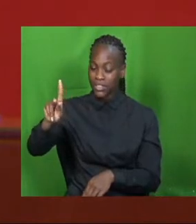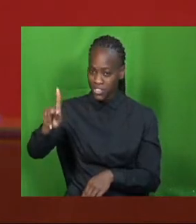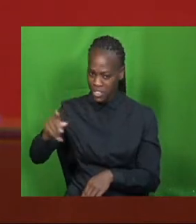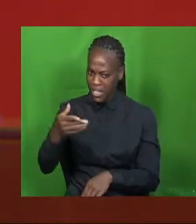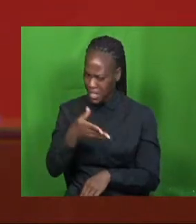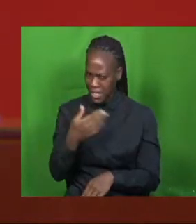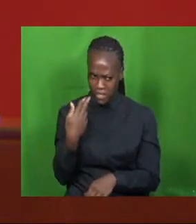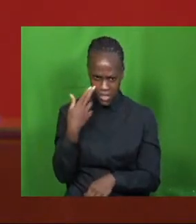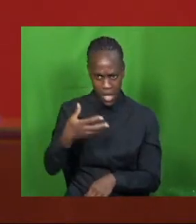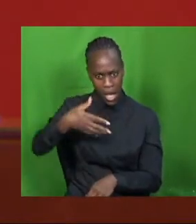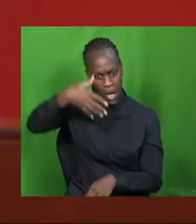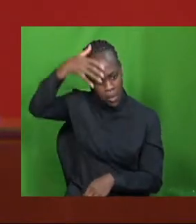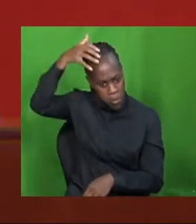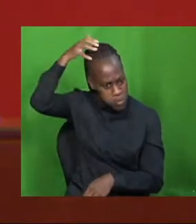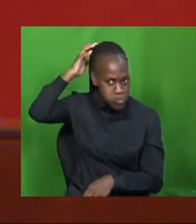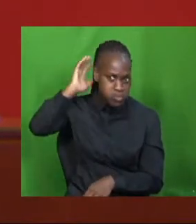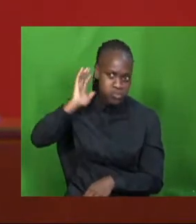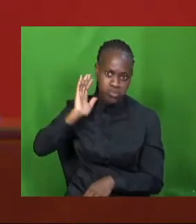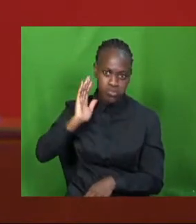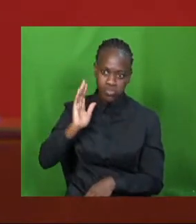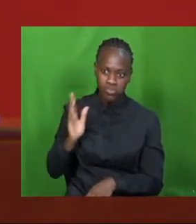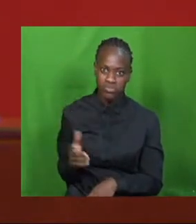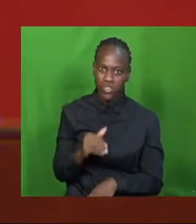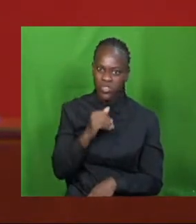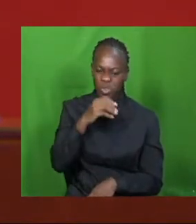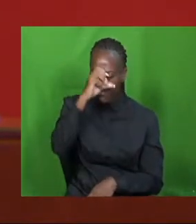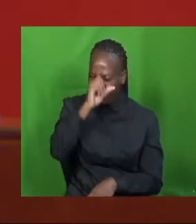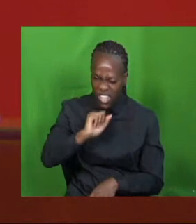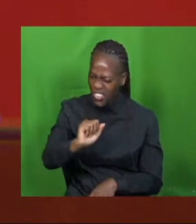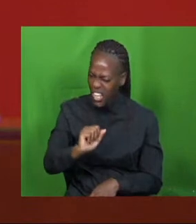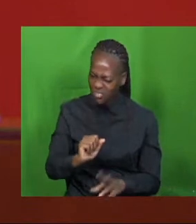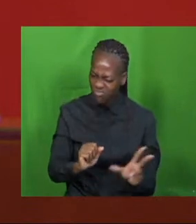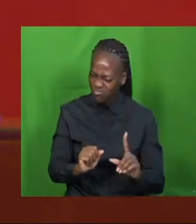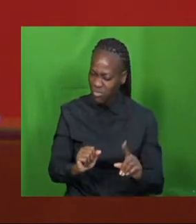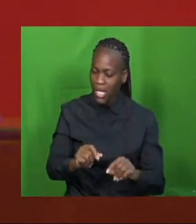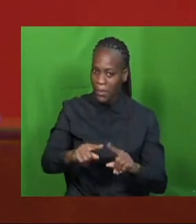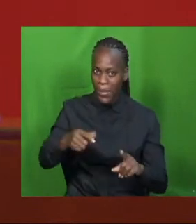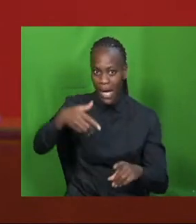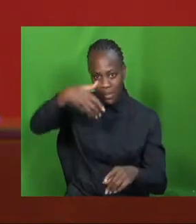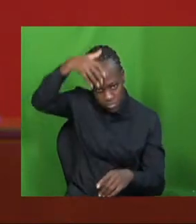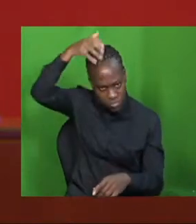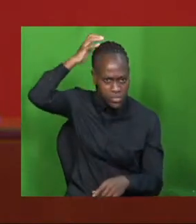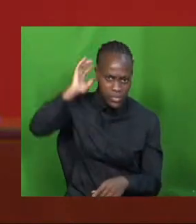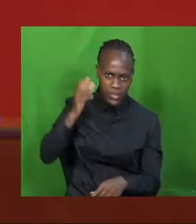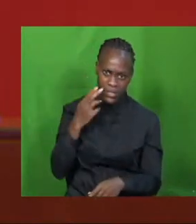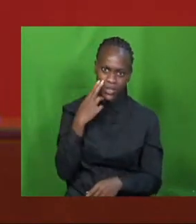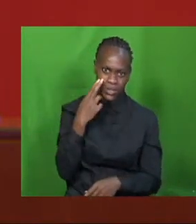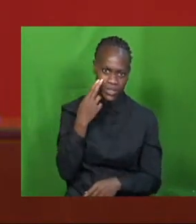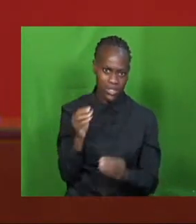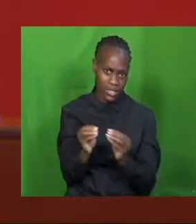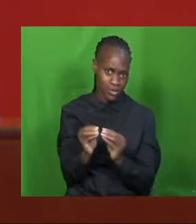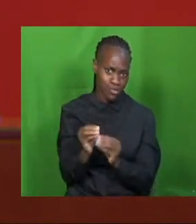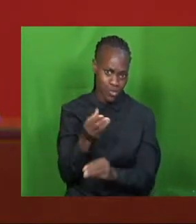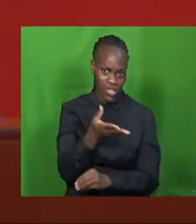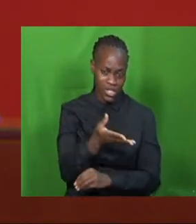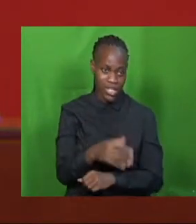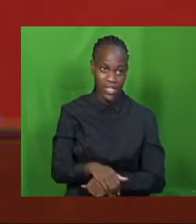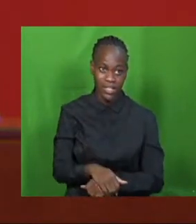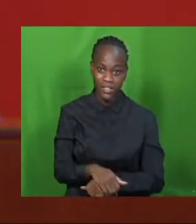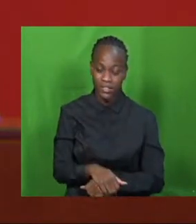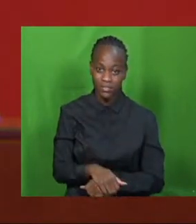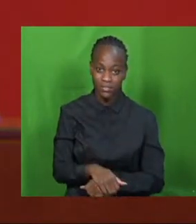So our speaker is the vice president of CPC, and it's CPA International, and